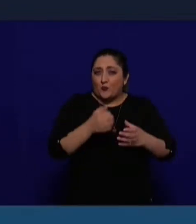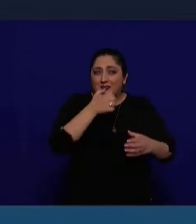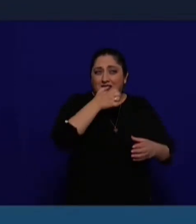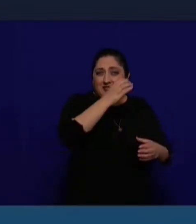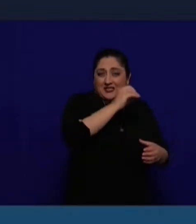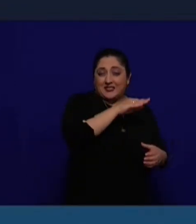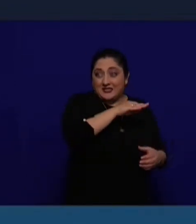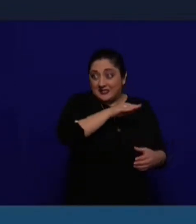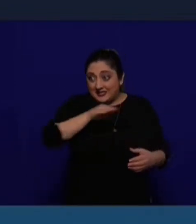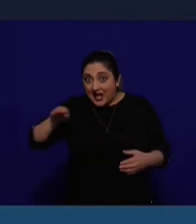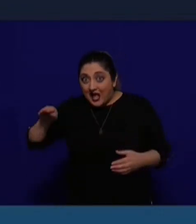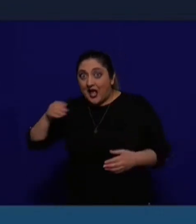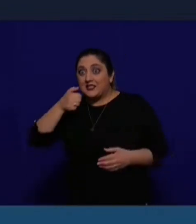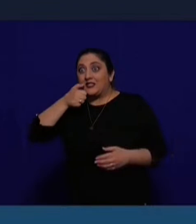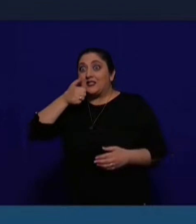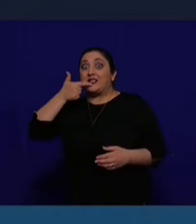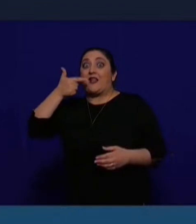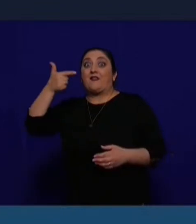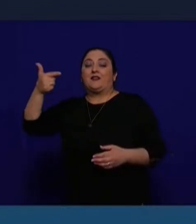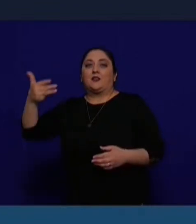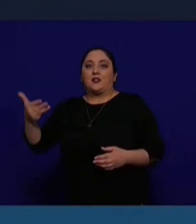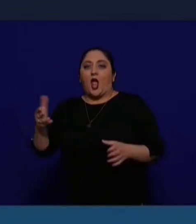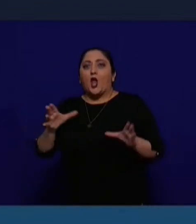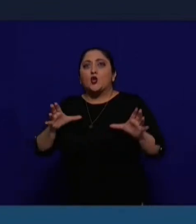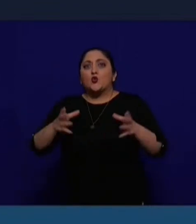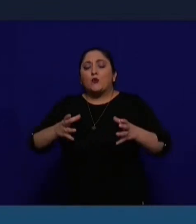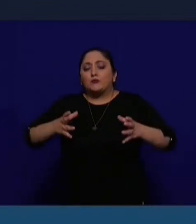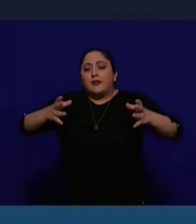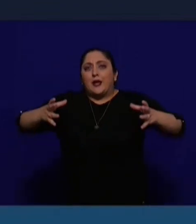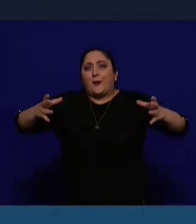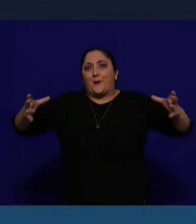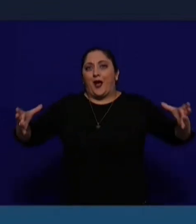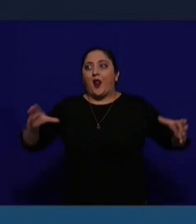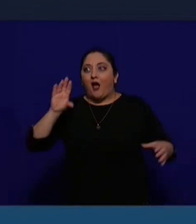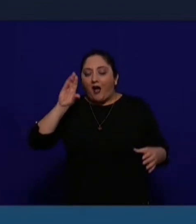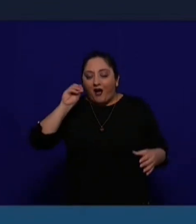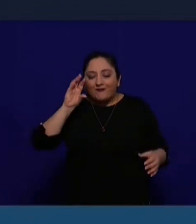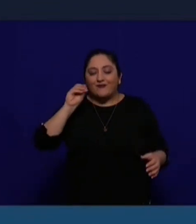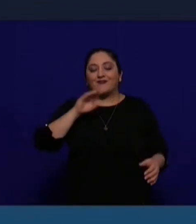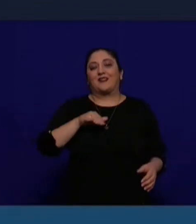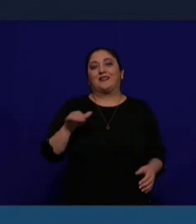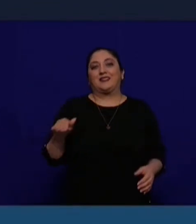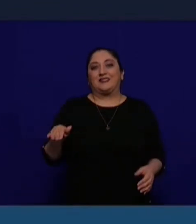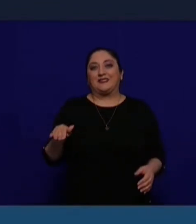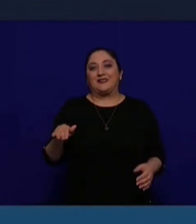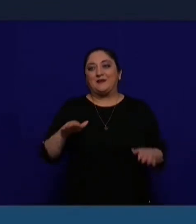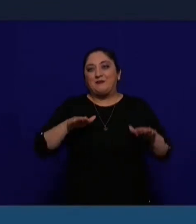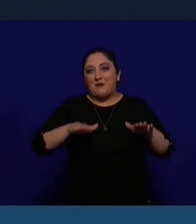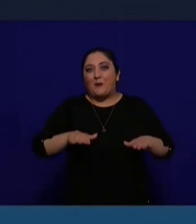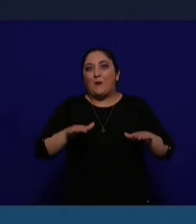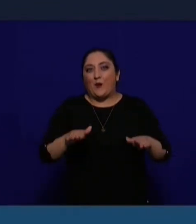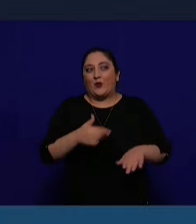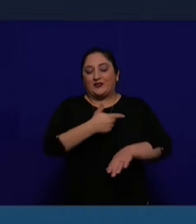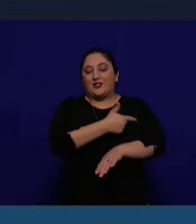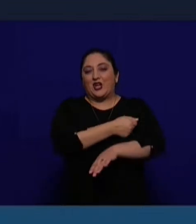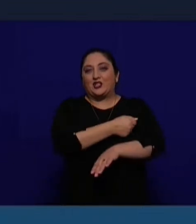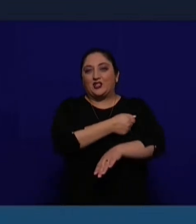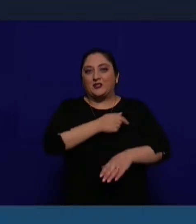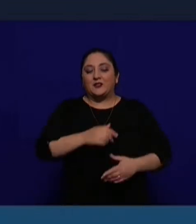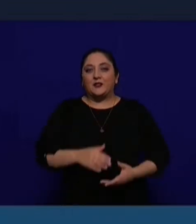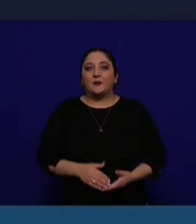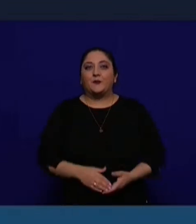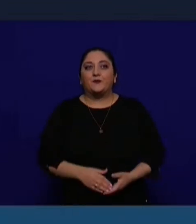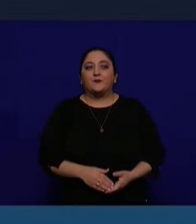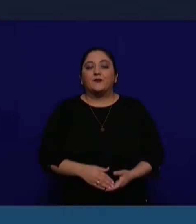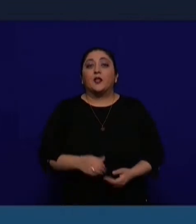li huwa ikbar mill-grupp ieħor li huwa ikbar ukoll, allura għandek iktar nies hemmhekk ukoll. Tajjeb ngħidu li dawn